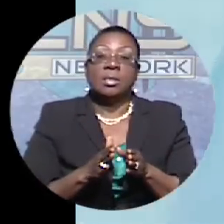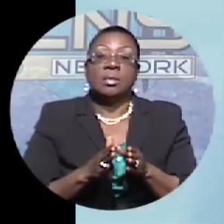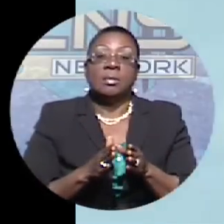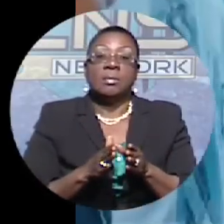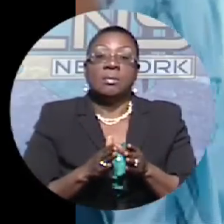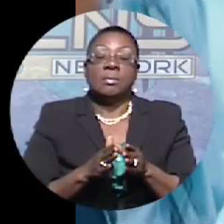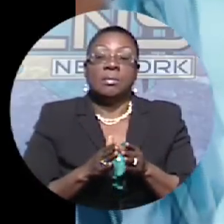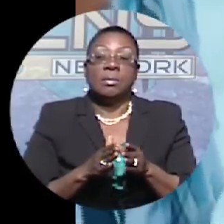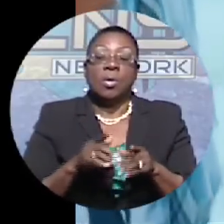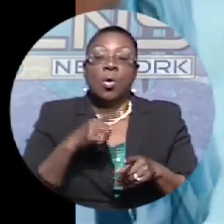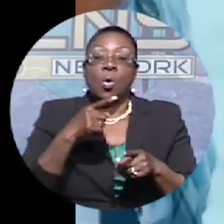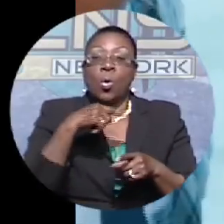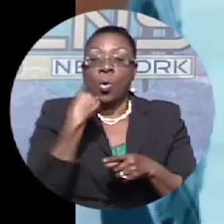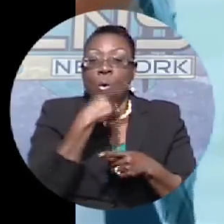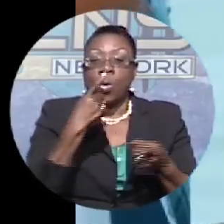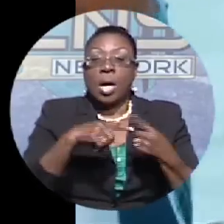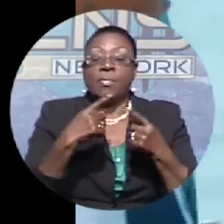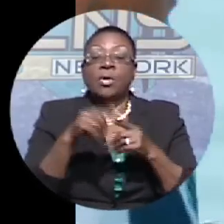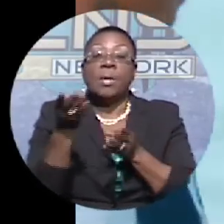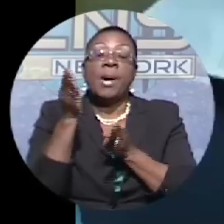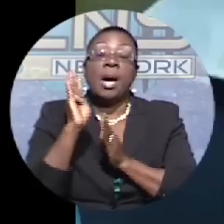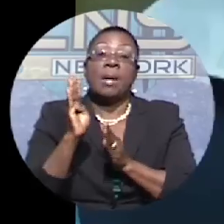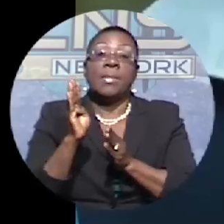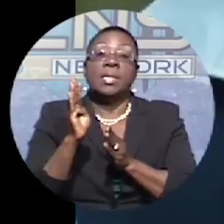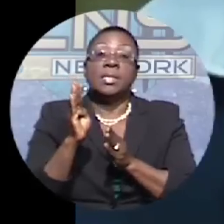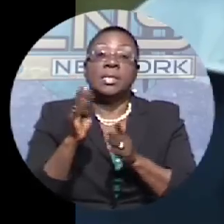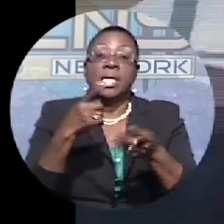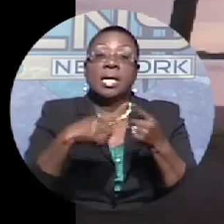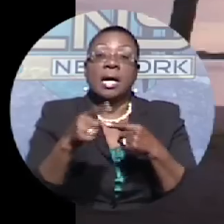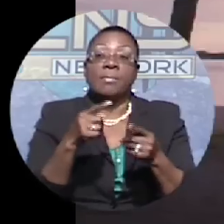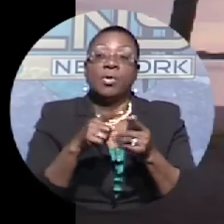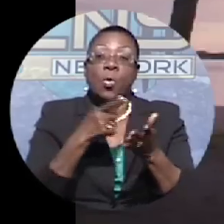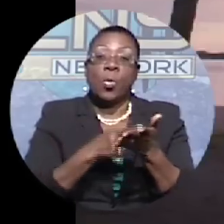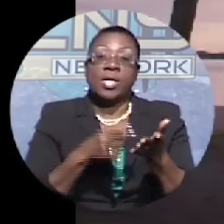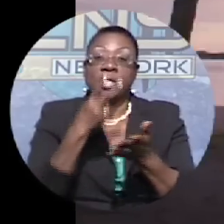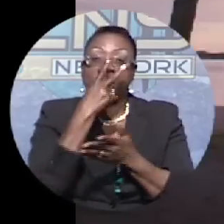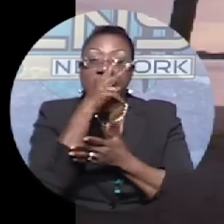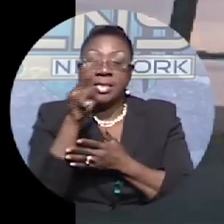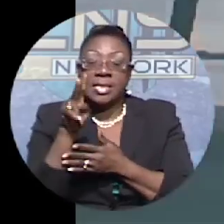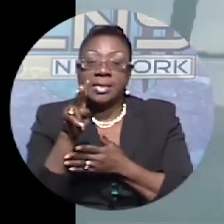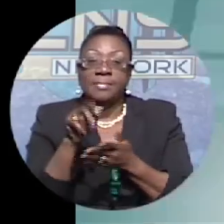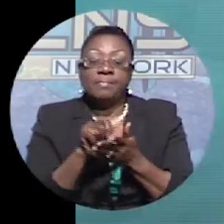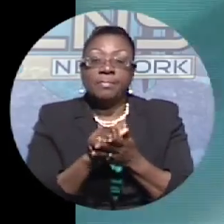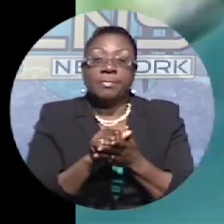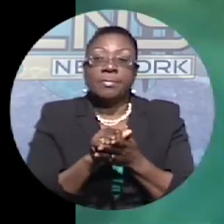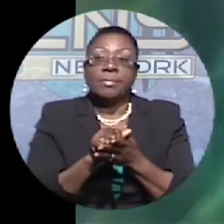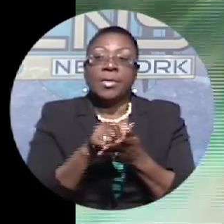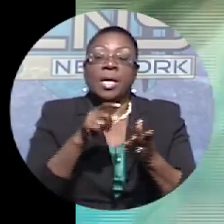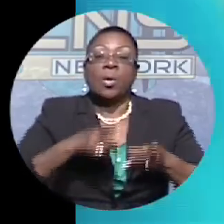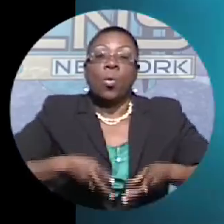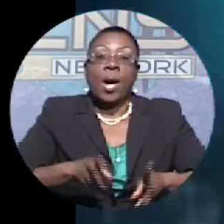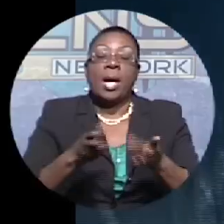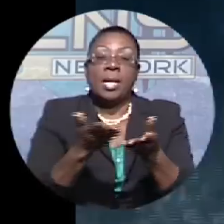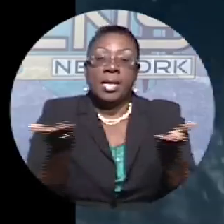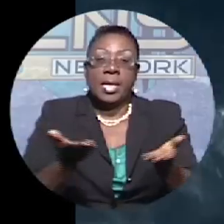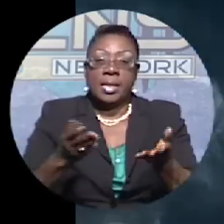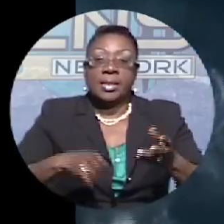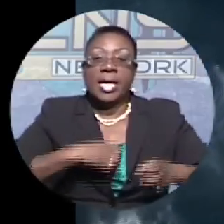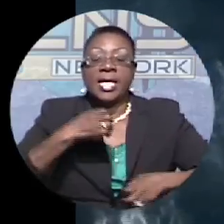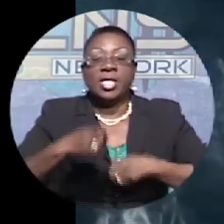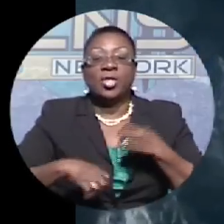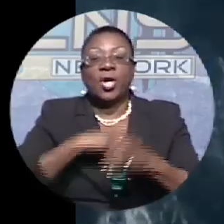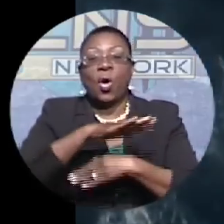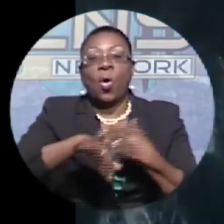visitors who come to the Bahamas, they come for what you see in there primarily. While here, they enjoy all the